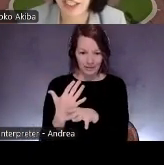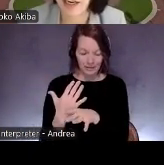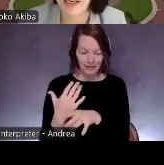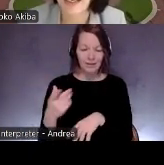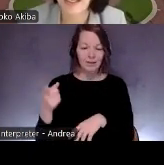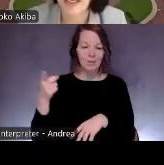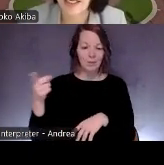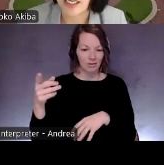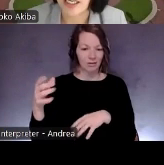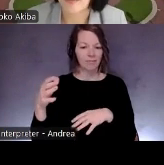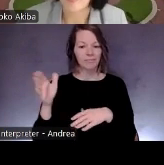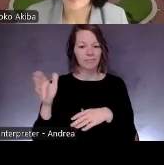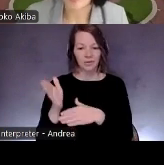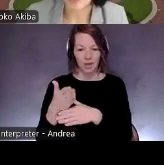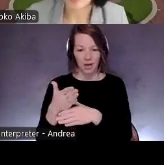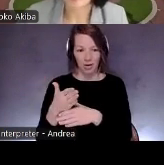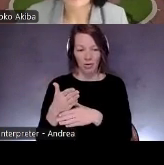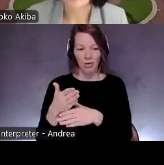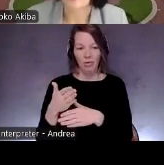will share